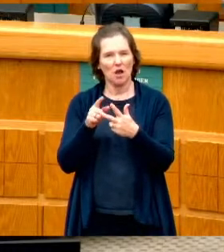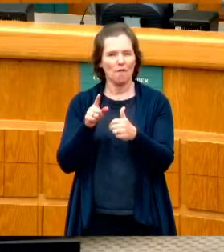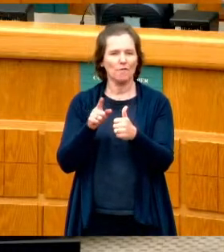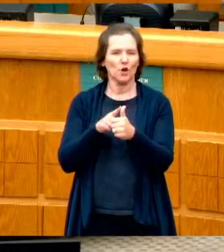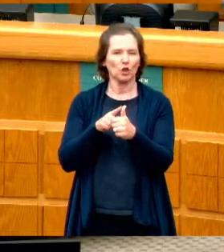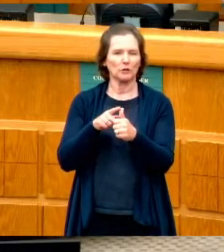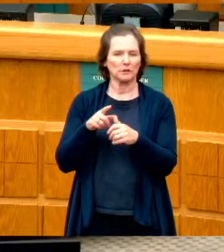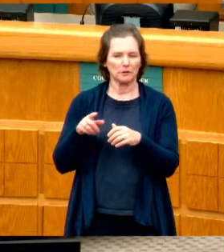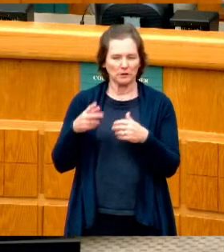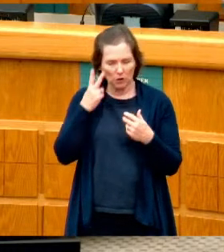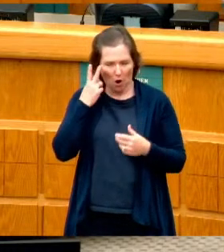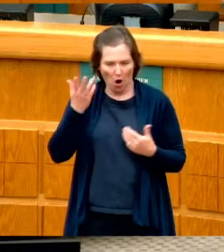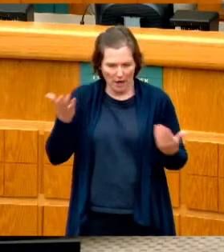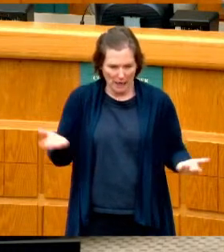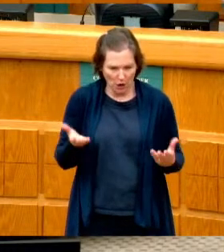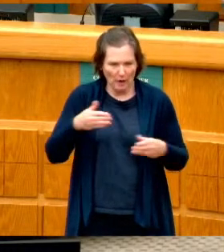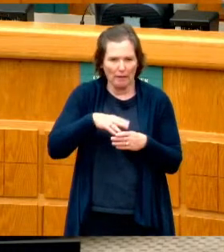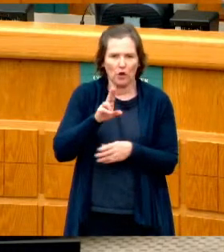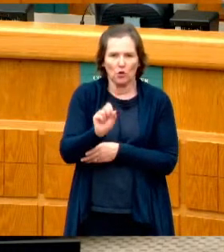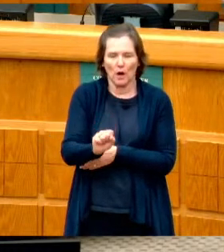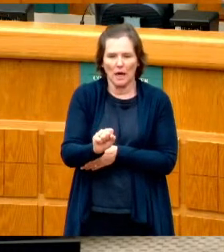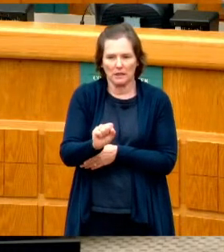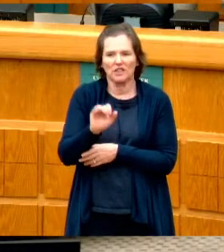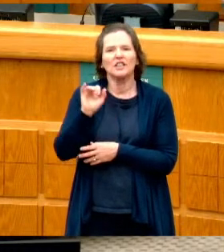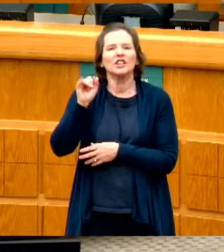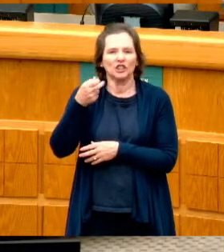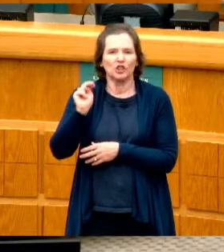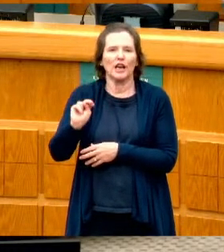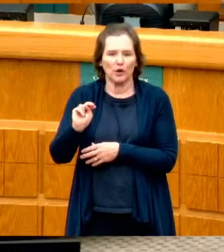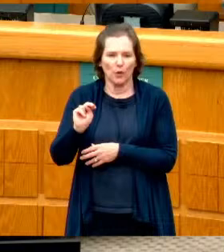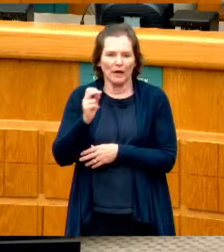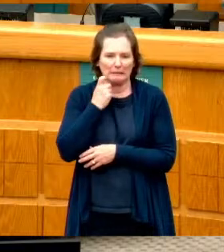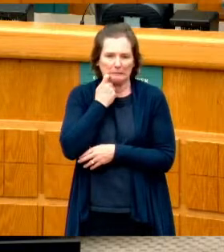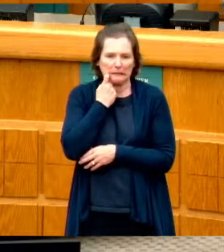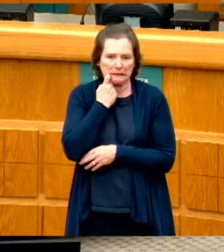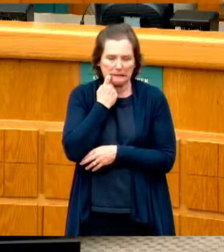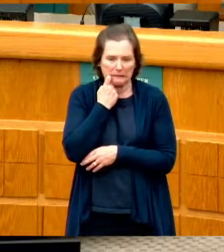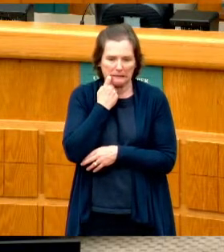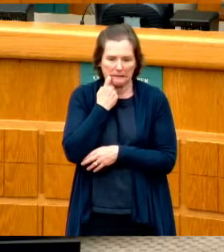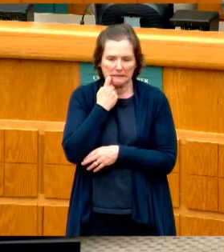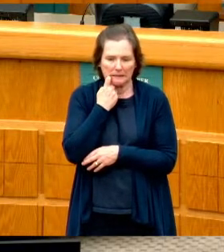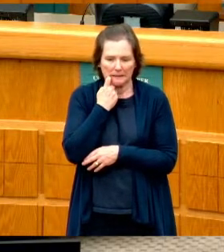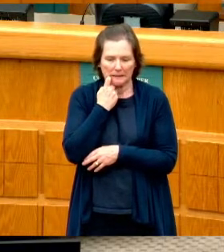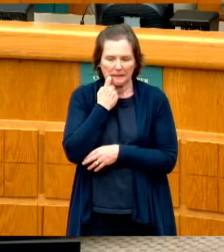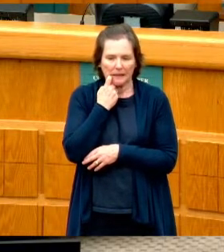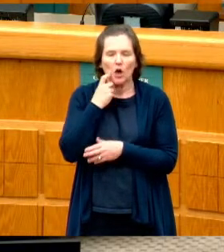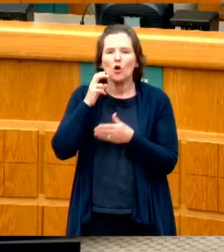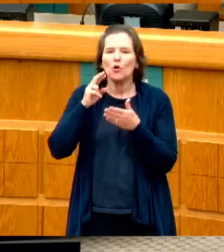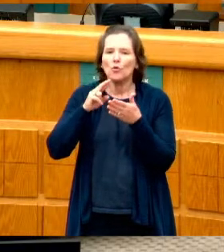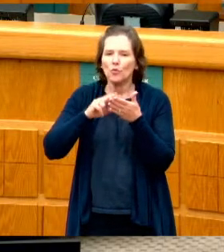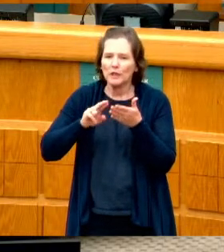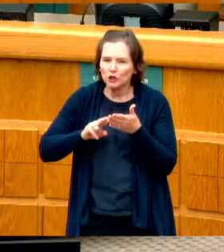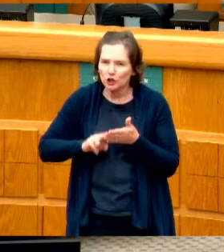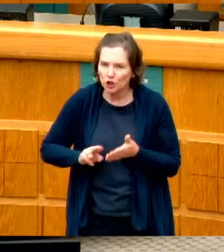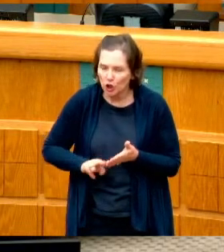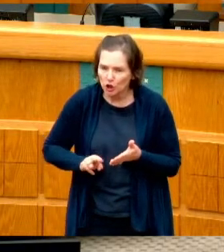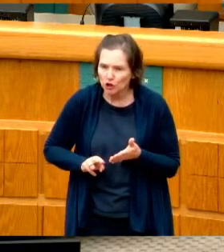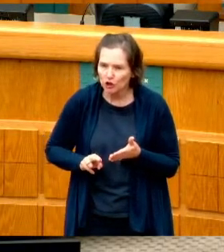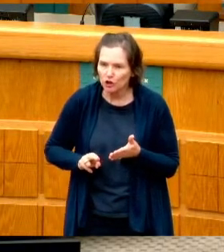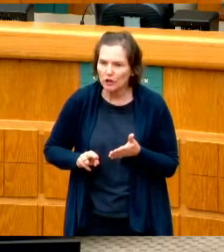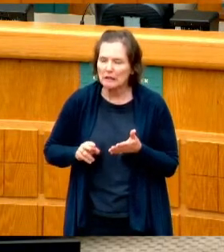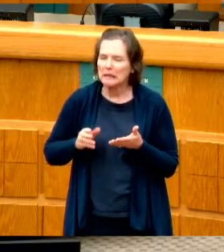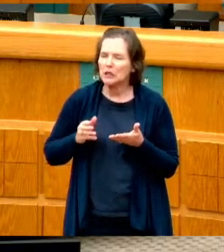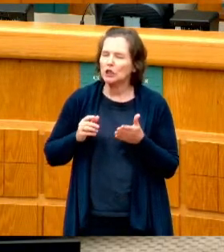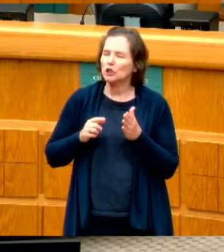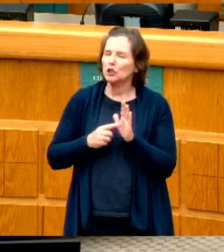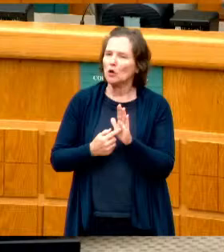2021. Preliminary evidence from non-peer-reviewed publications suggests that the Moderna, the mRNA,